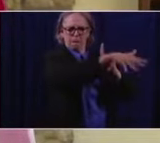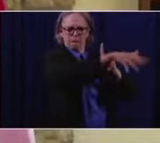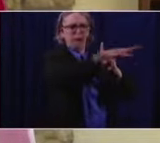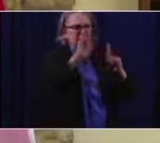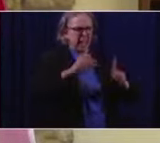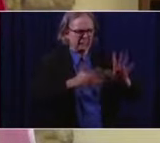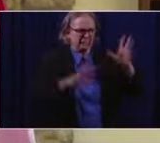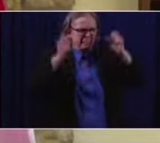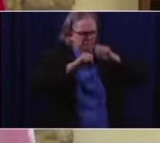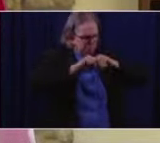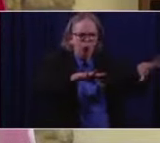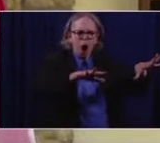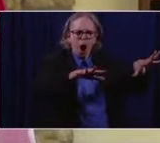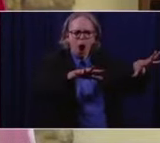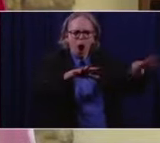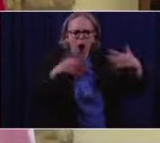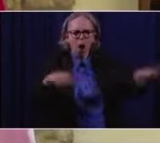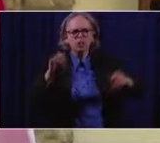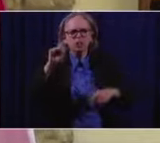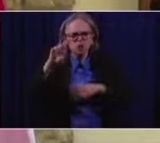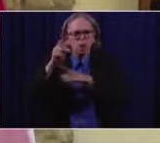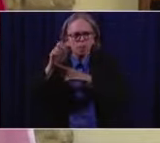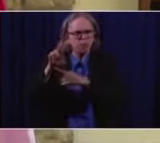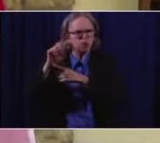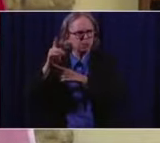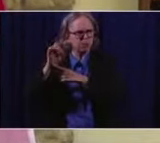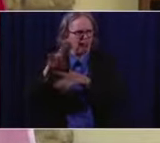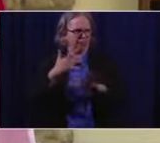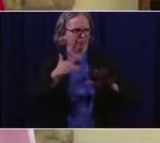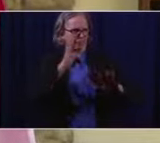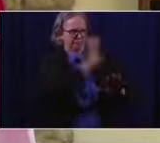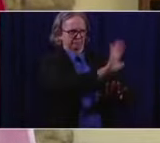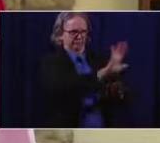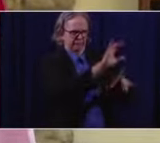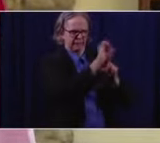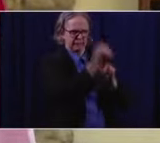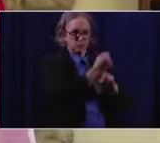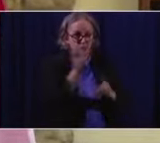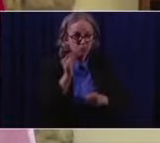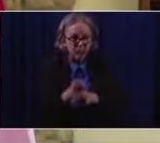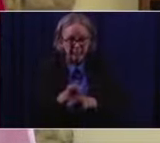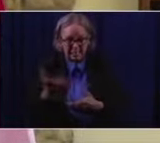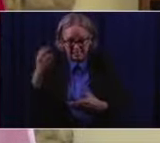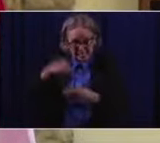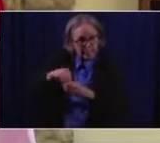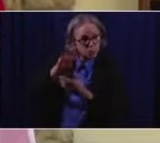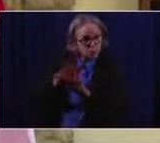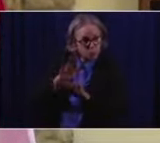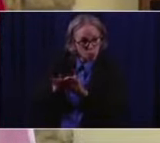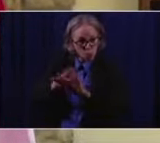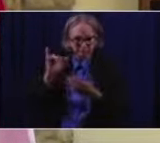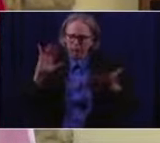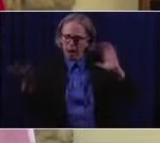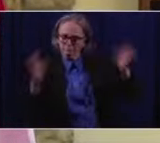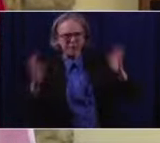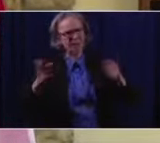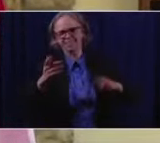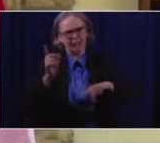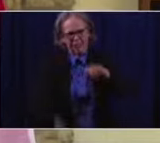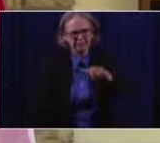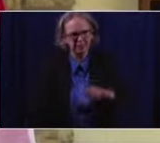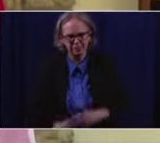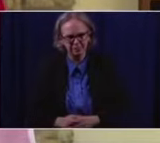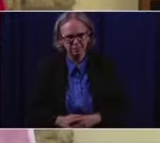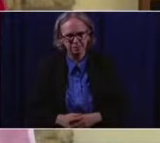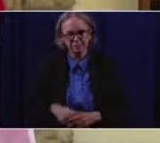events. And so super spreader events we have not seen to my knowledge, in our schools. We have had